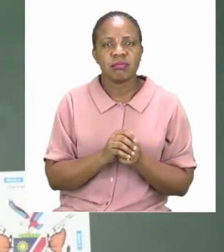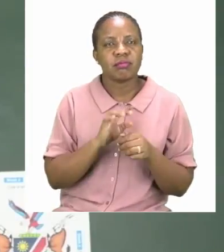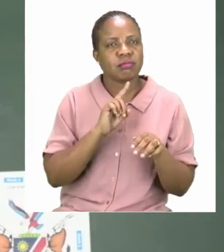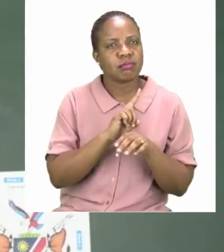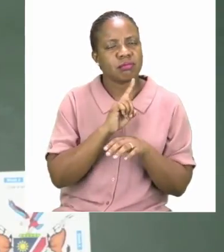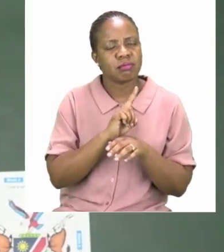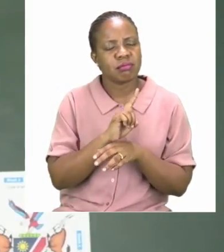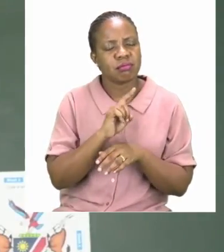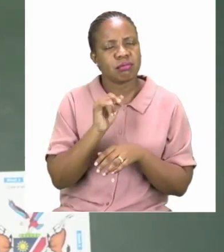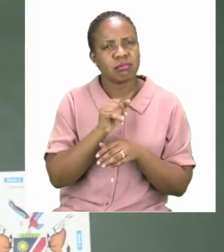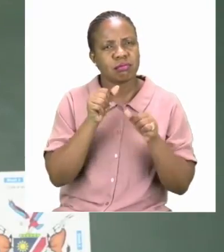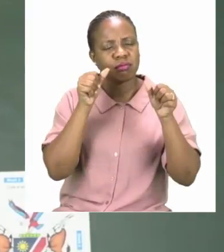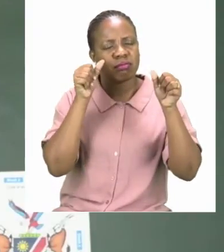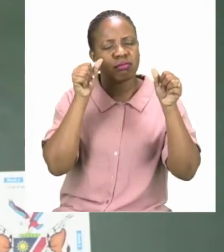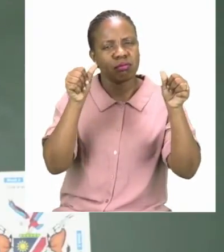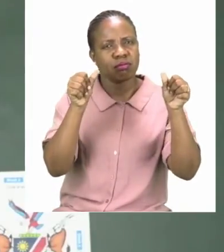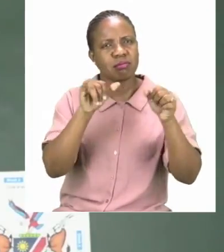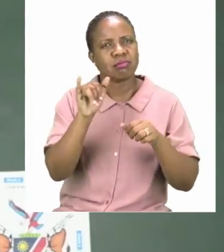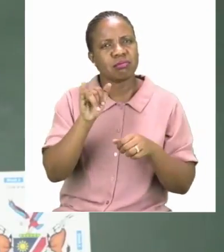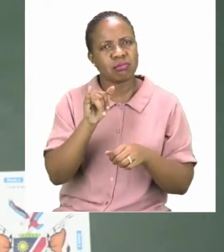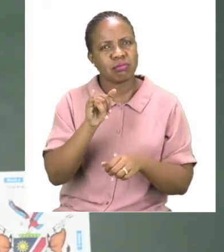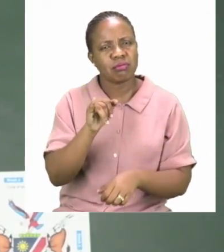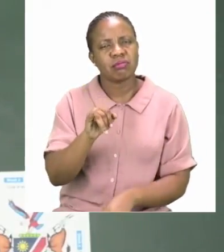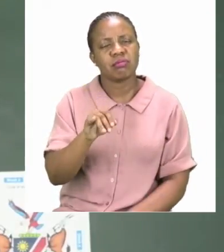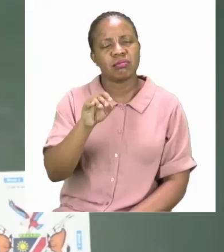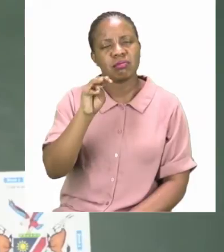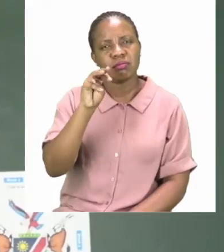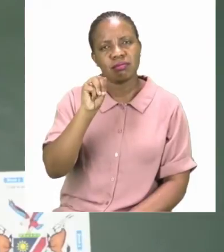motto. Where do you think this goes?